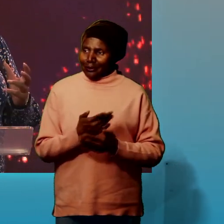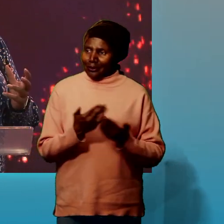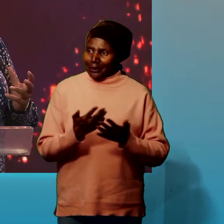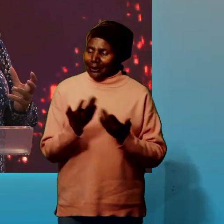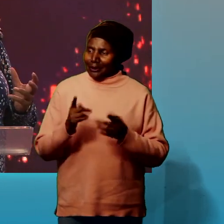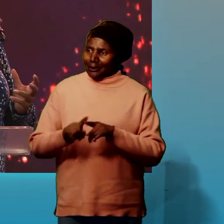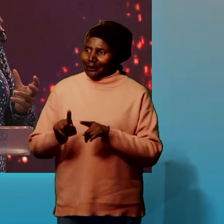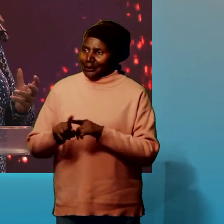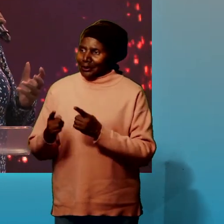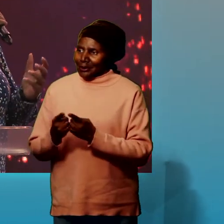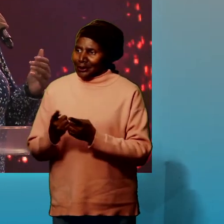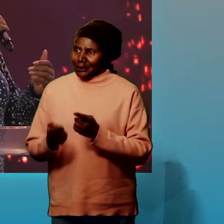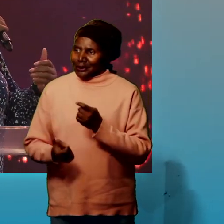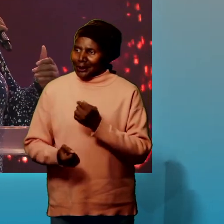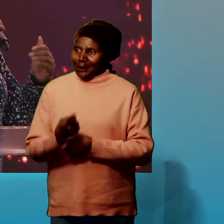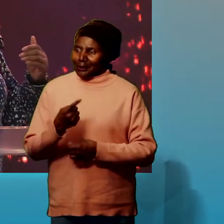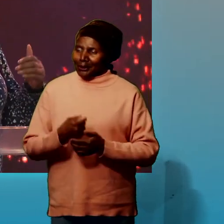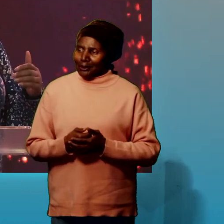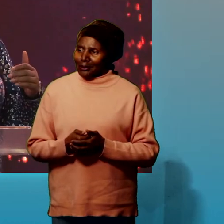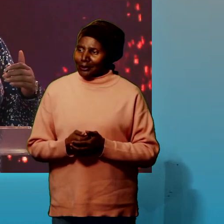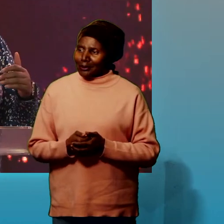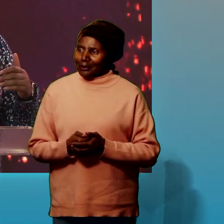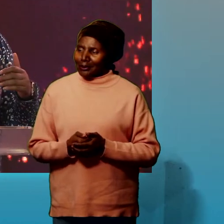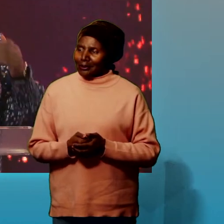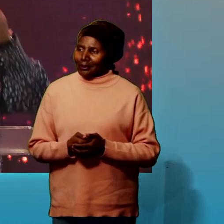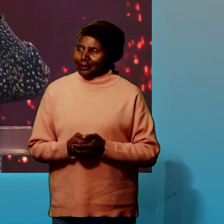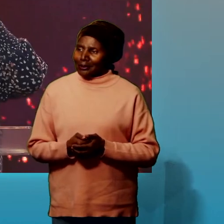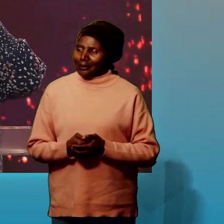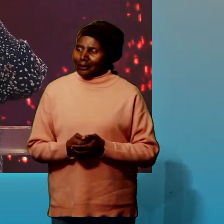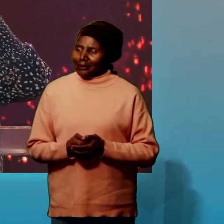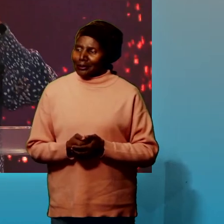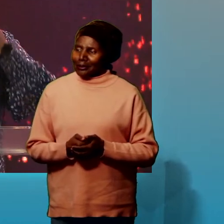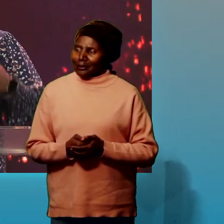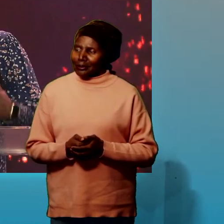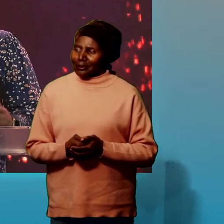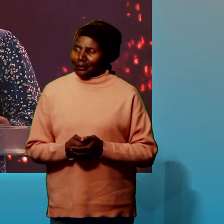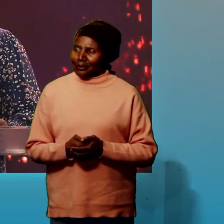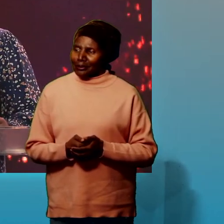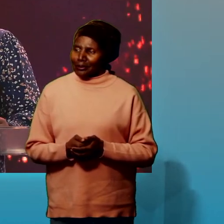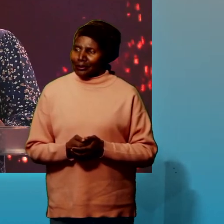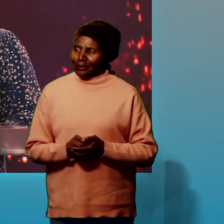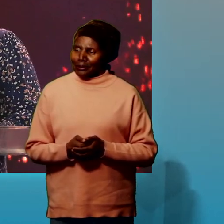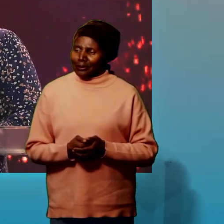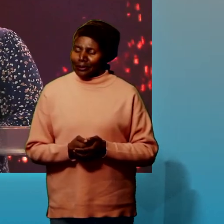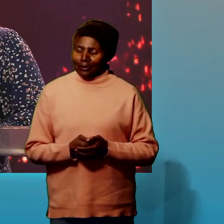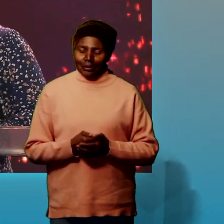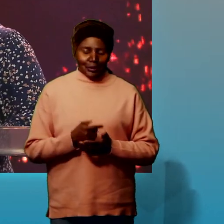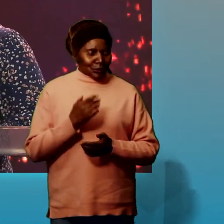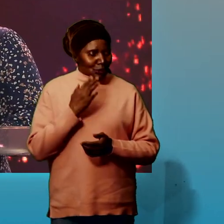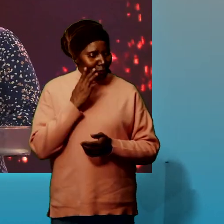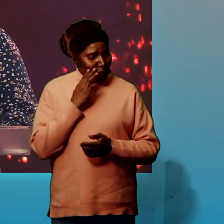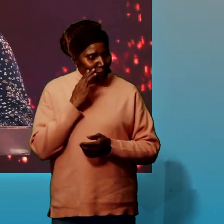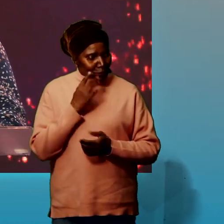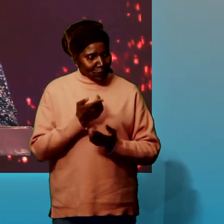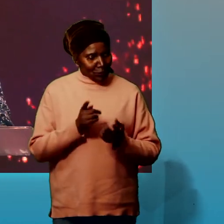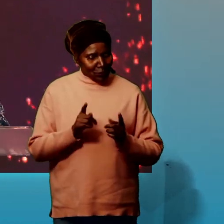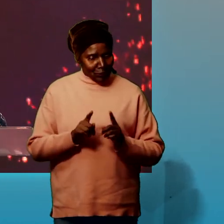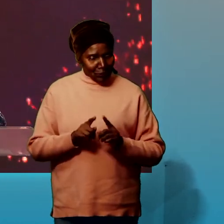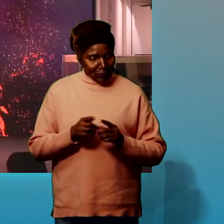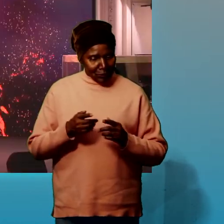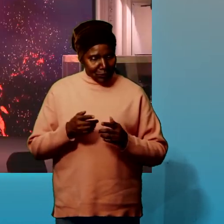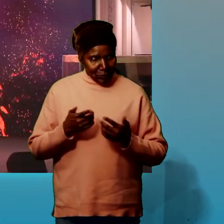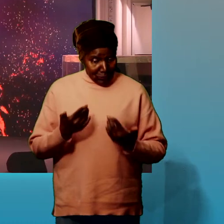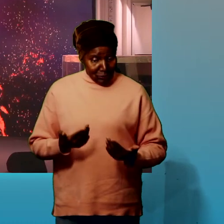number of things happen leading up. And as we are going through our evening, that's what we want you to have on your